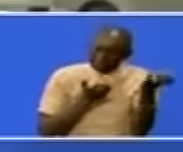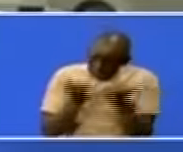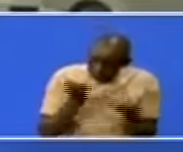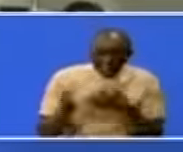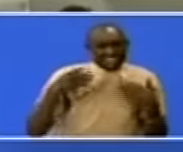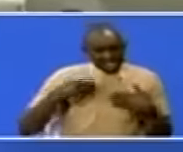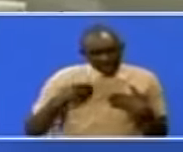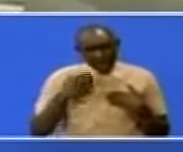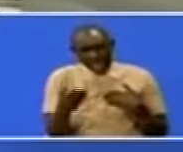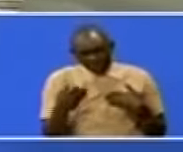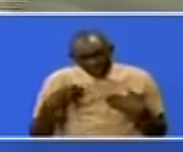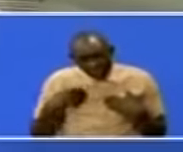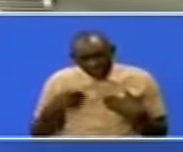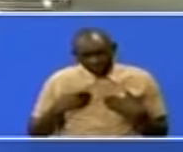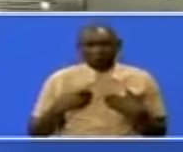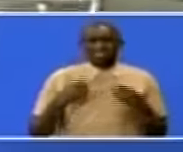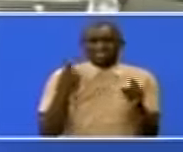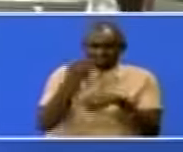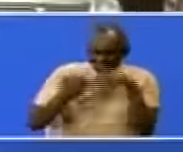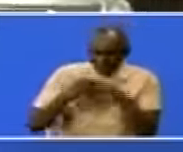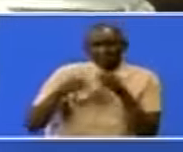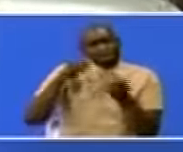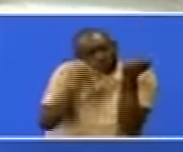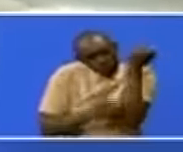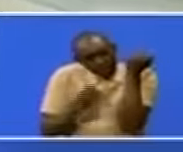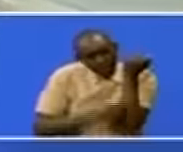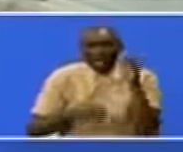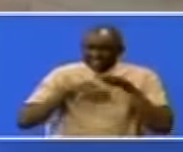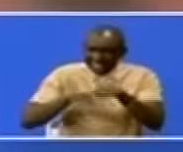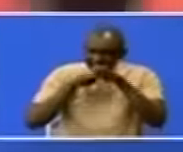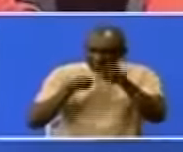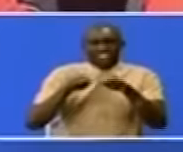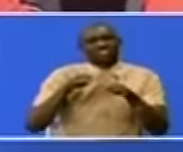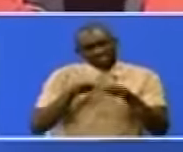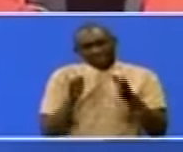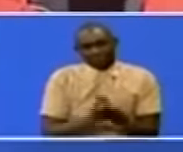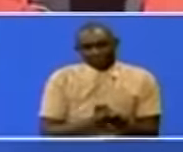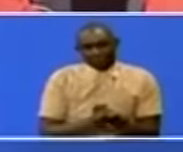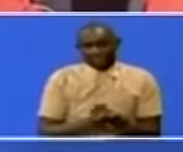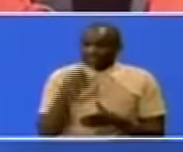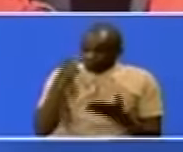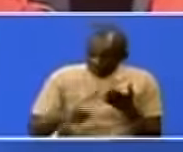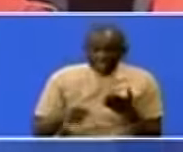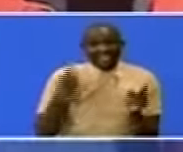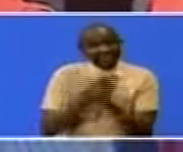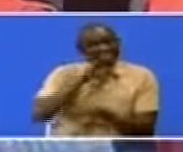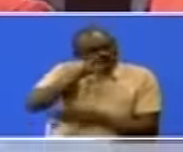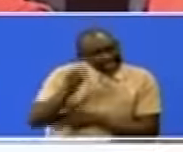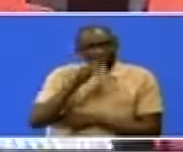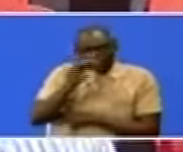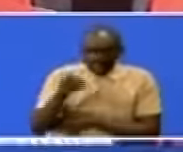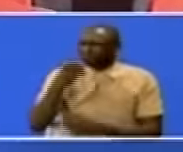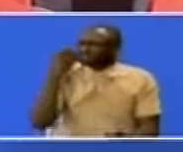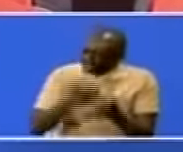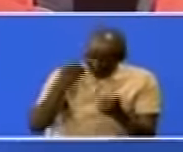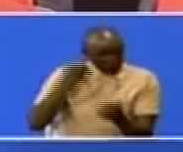had to contend with the dilapidated infrastructure as well as huge traffic snarl-ups. Construction layers in urban centers is the most